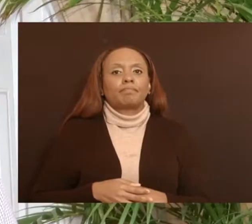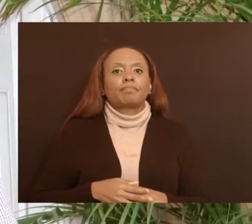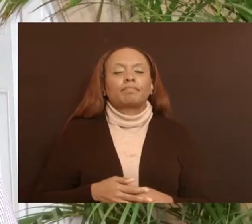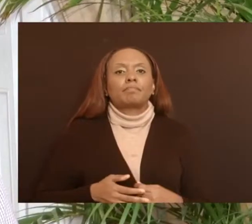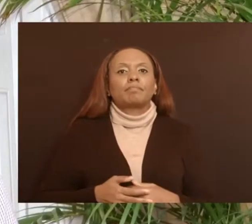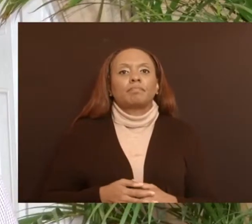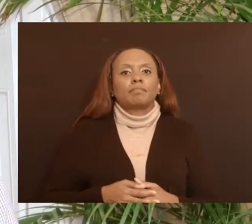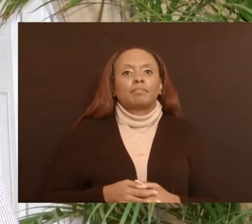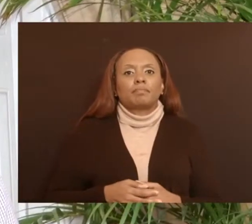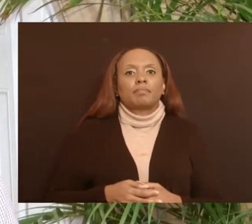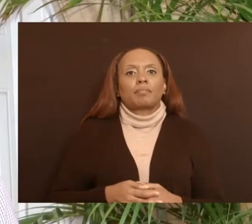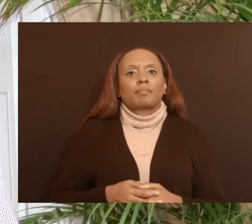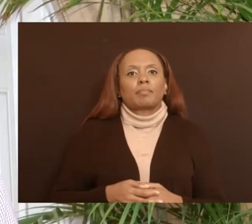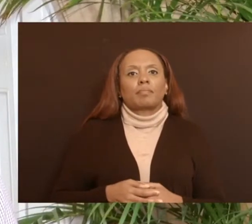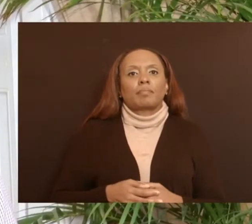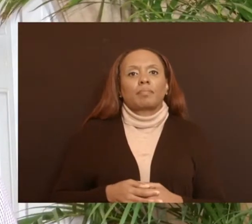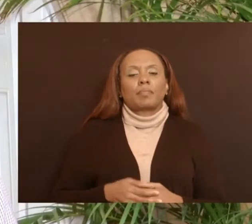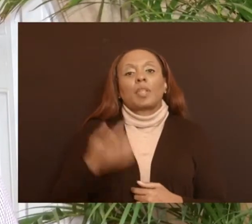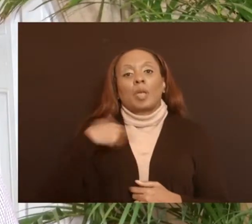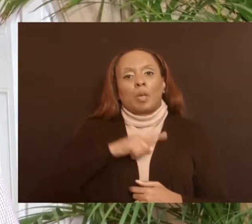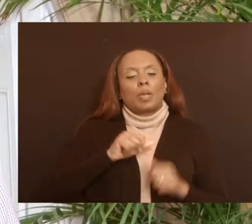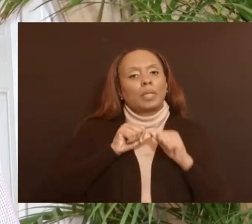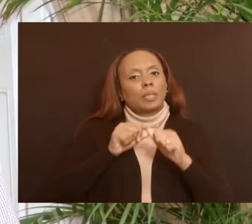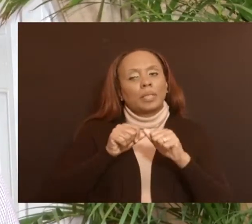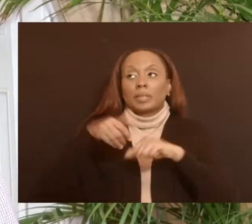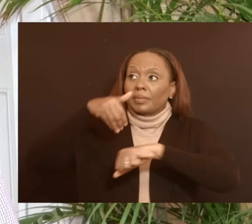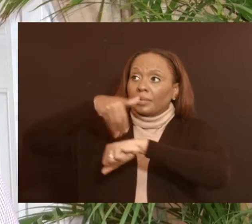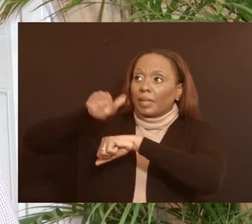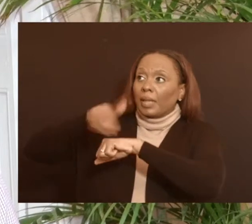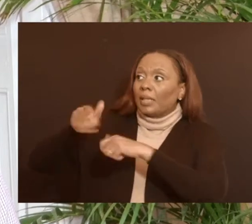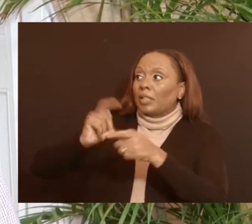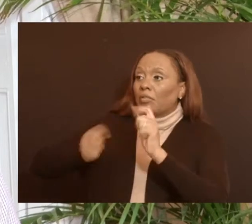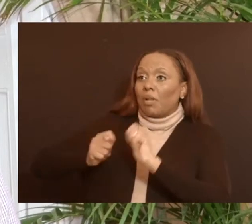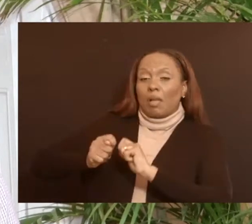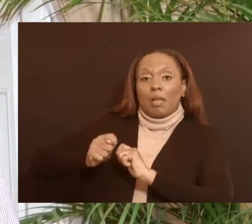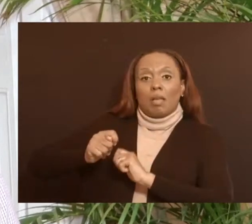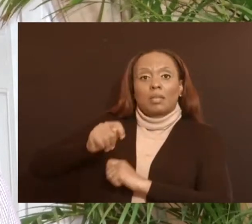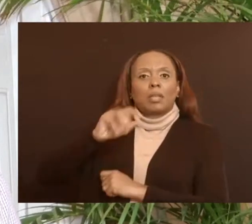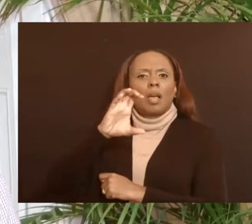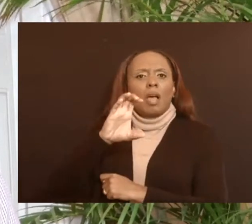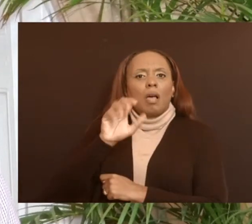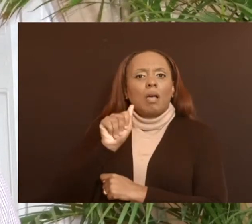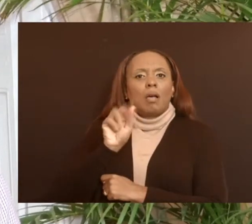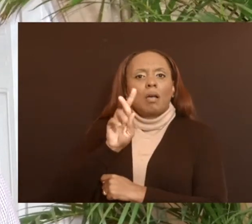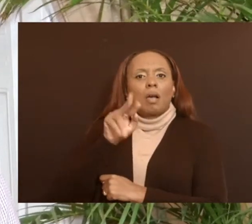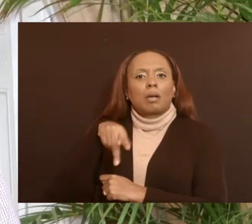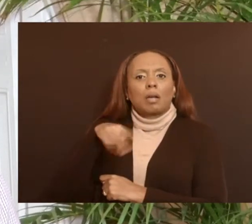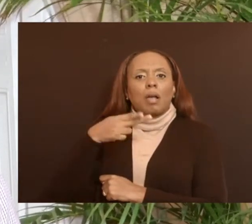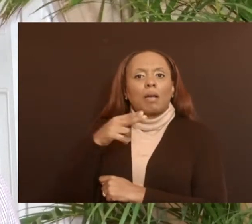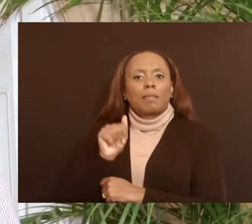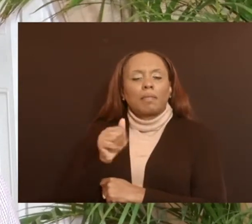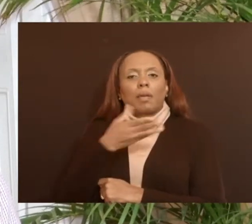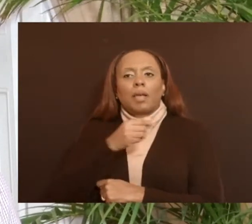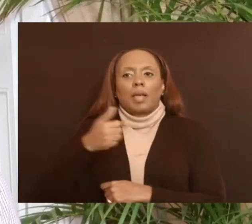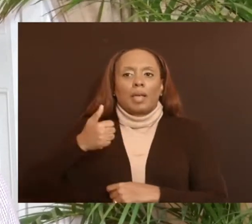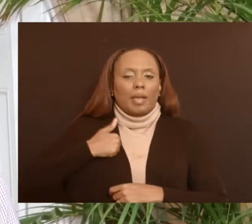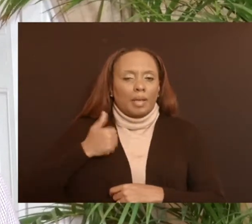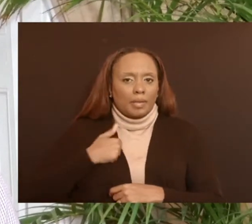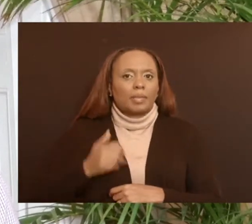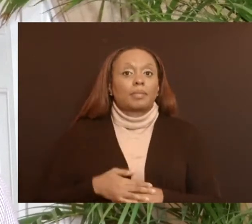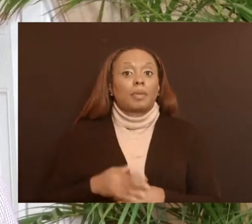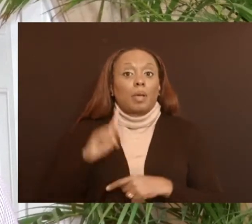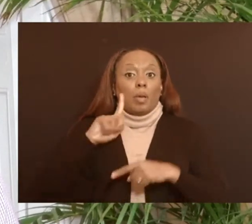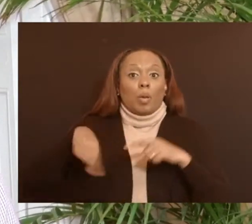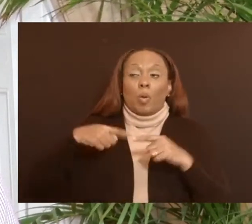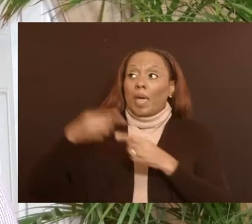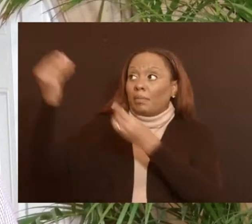to Canada and to CARFA. And once we get back information on any new circulating variant,